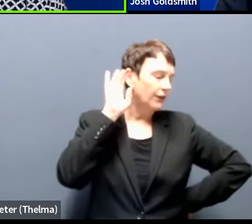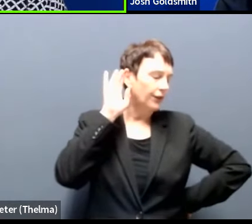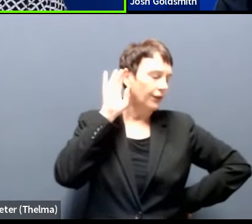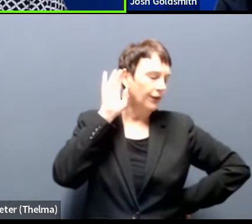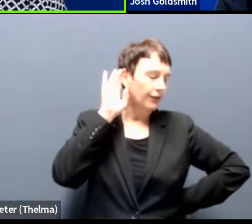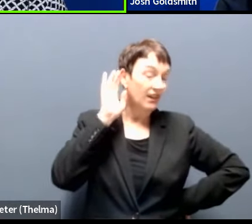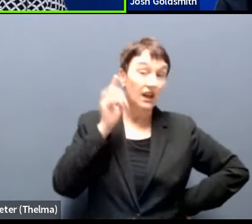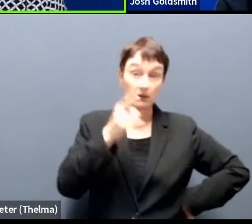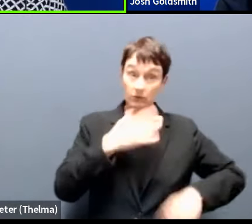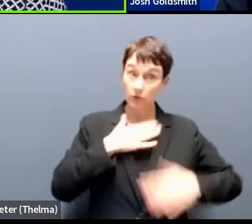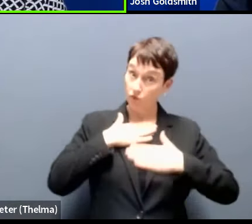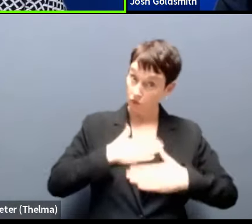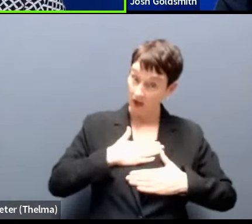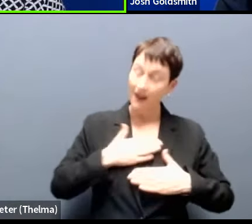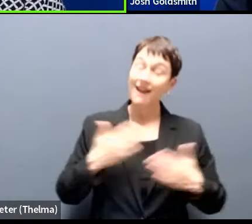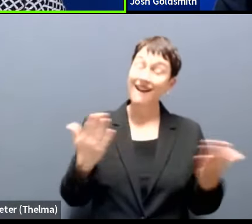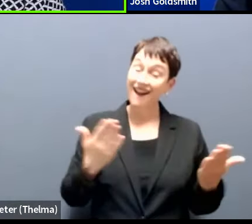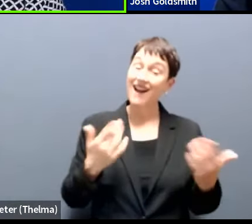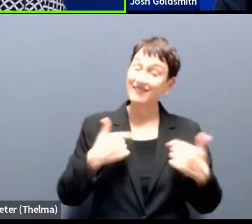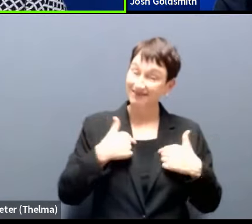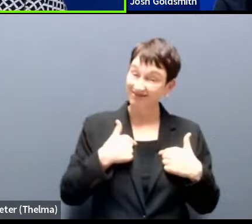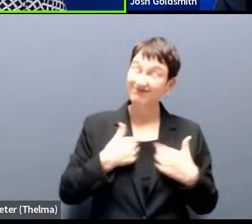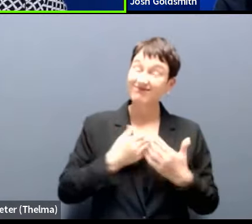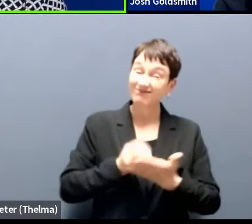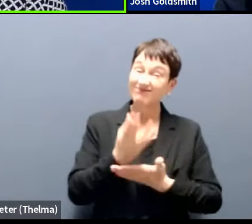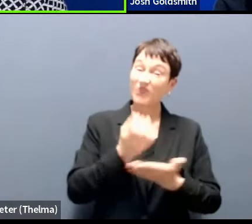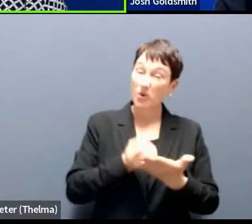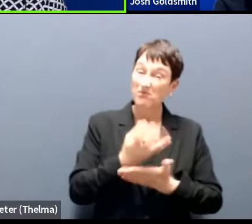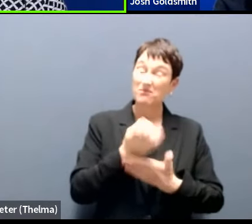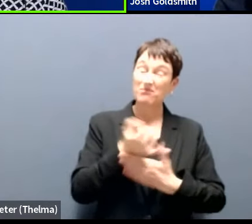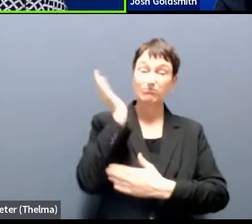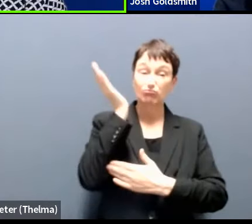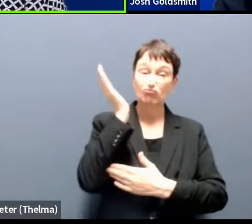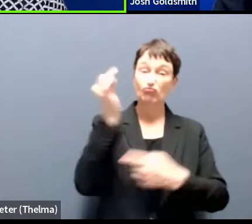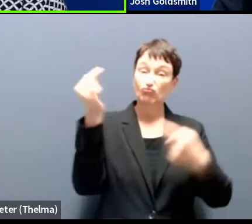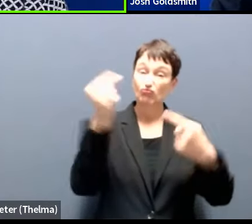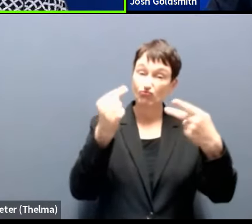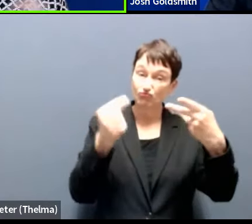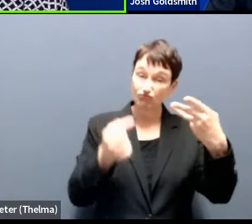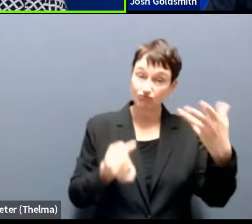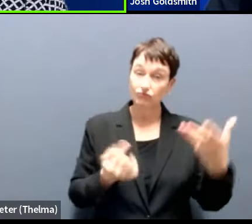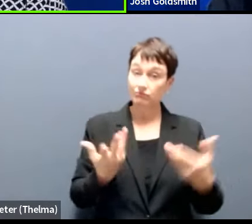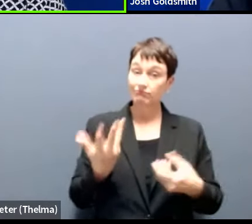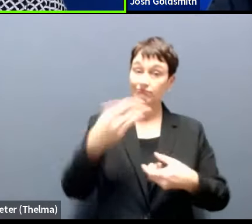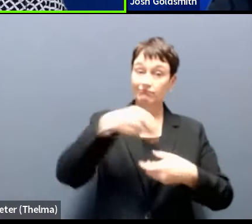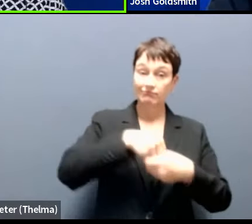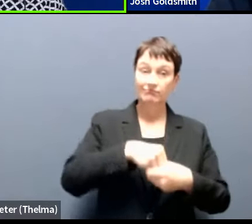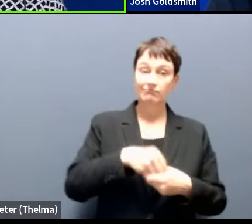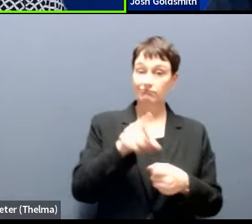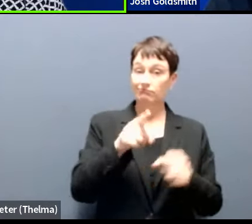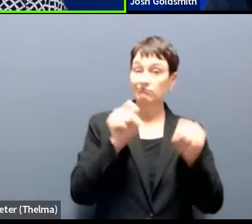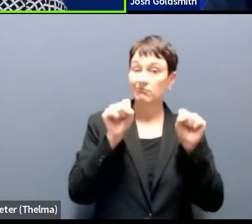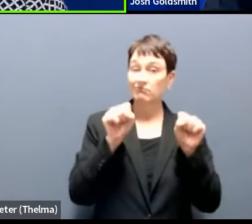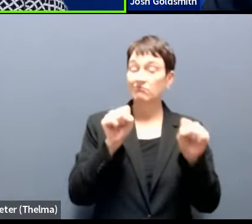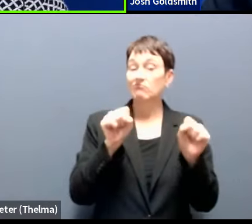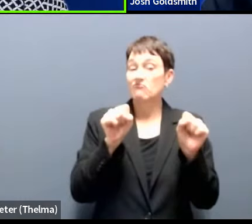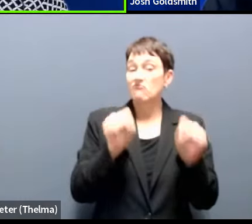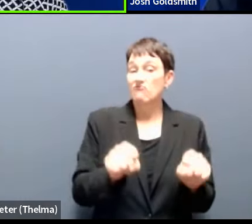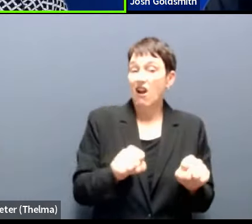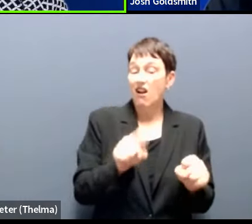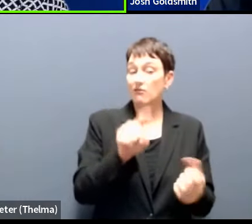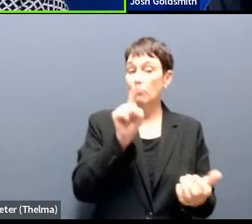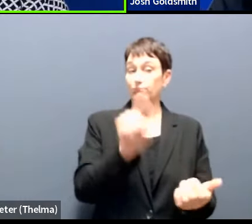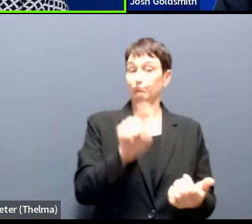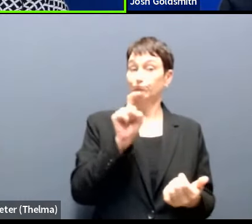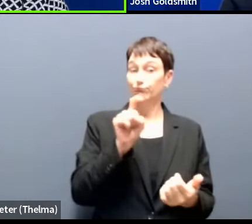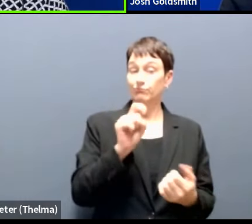day's presentations and why we chose them. This is going to be included in the email, so you will be able to get it from there. Now, if you're